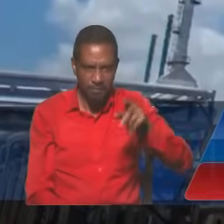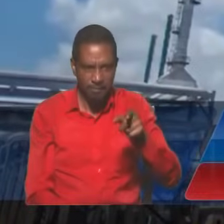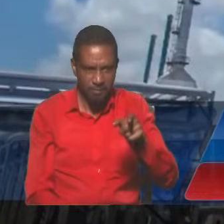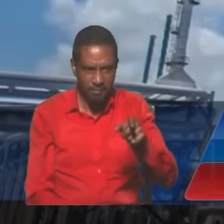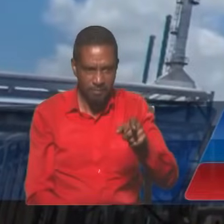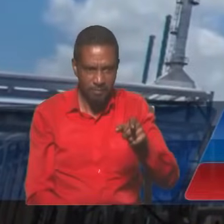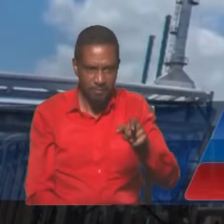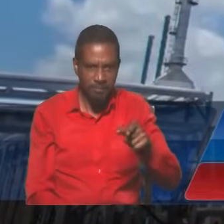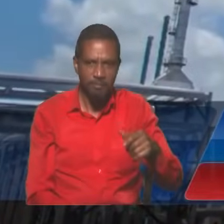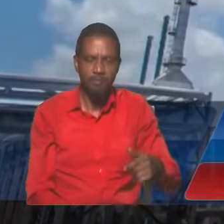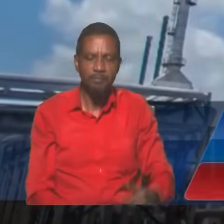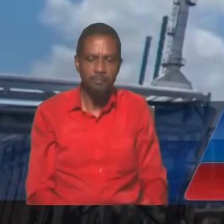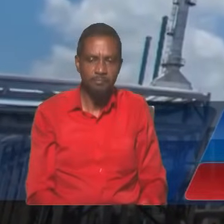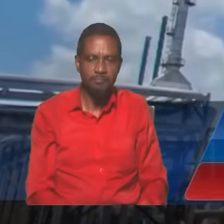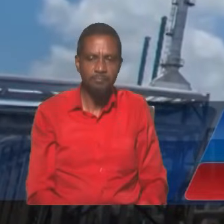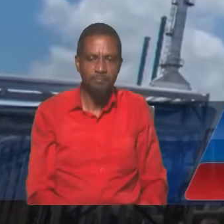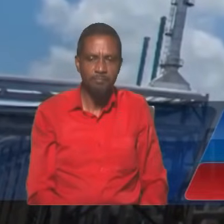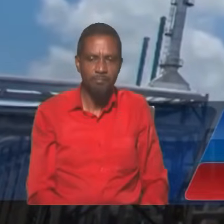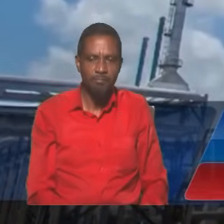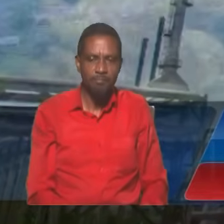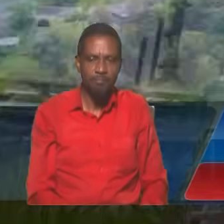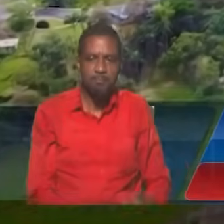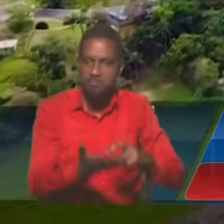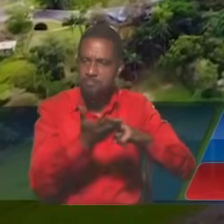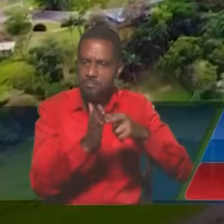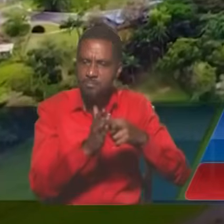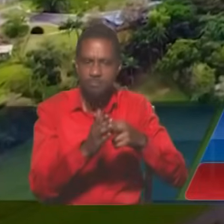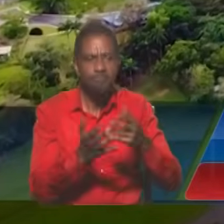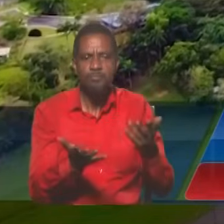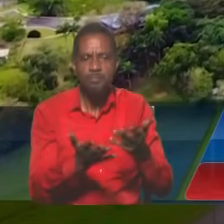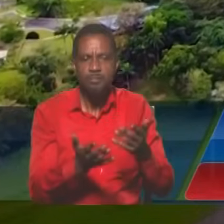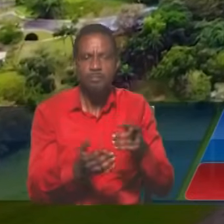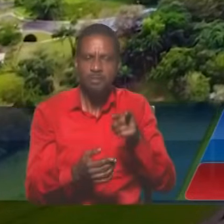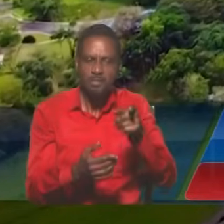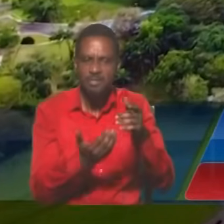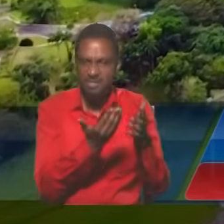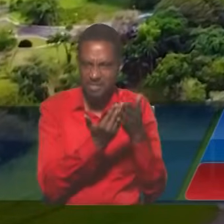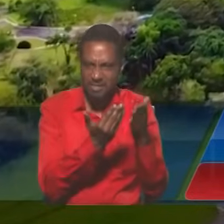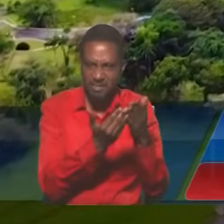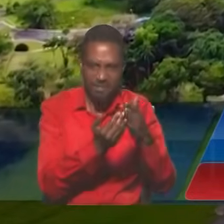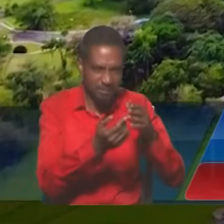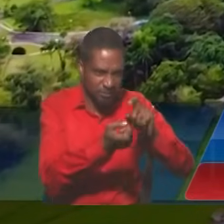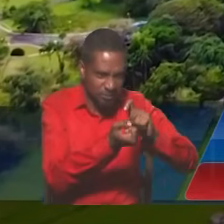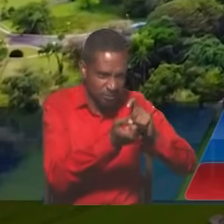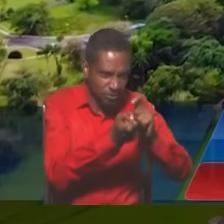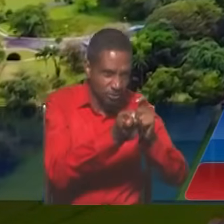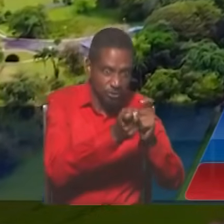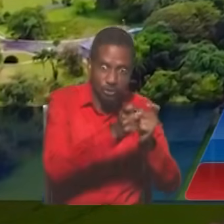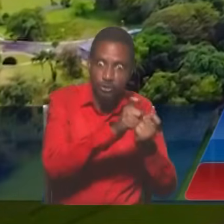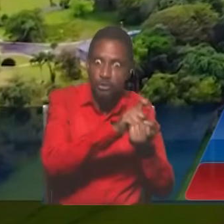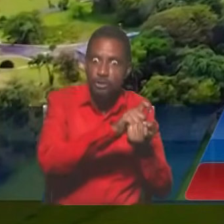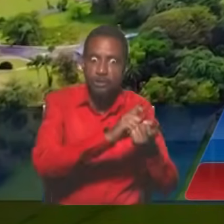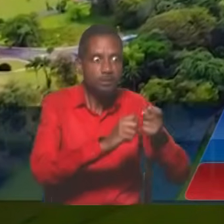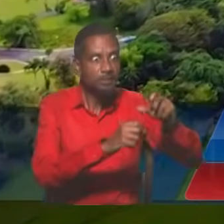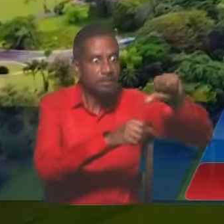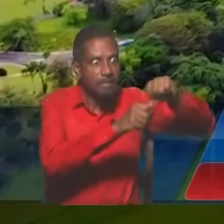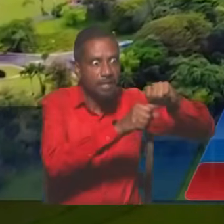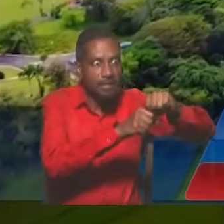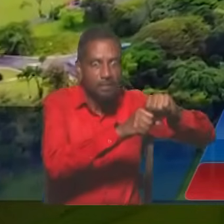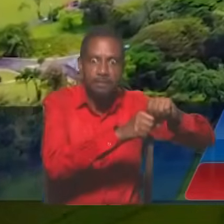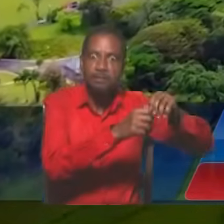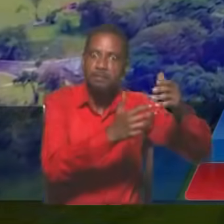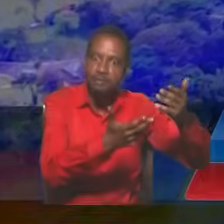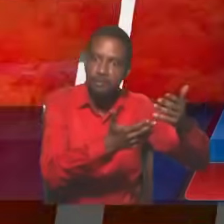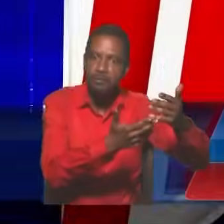to the sweet reference. This means it is easier and cheaper to refine into gasoline, diesel, and other petroleum